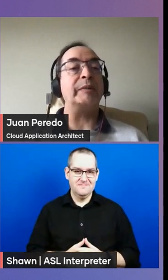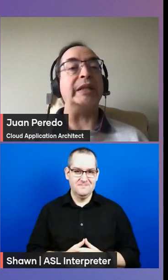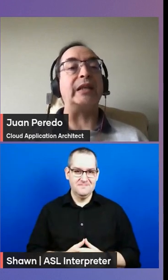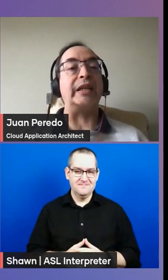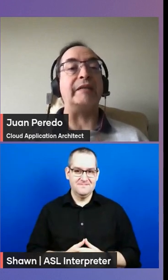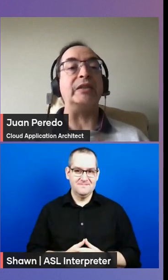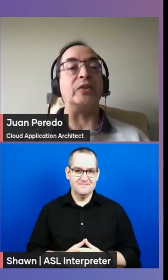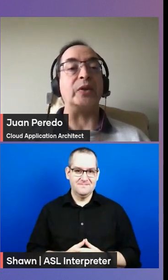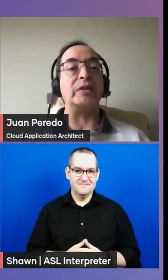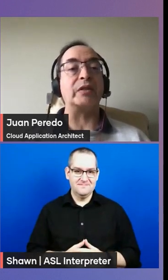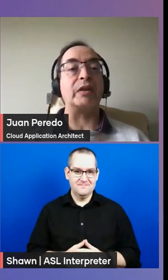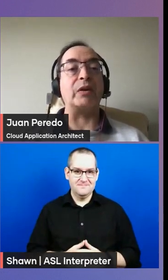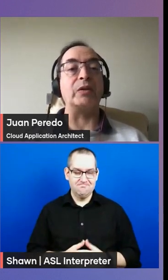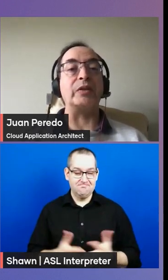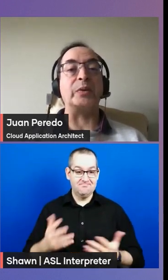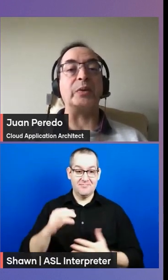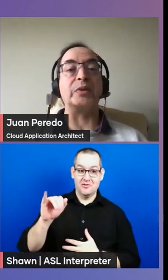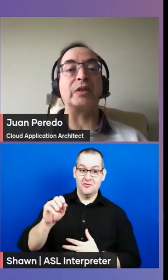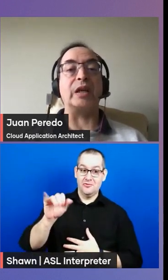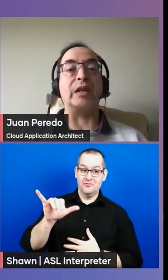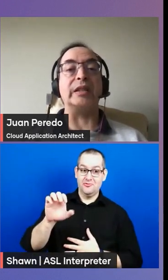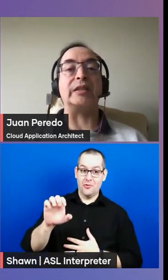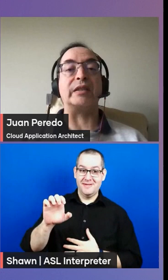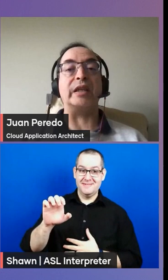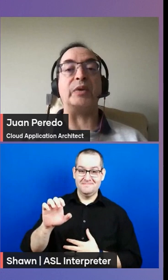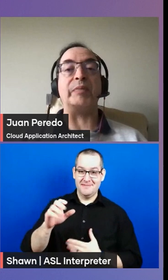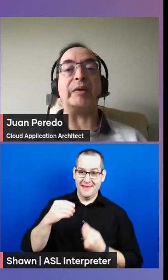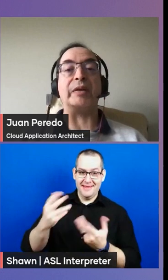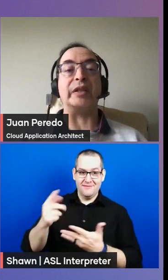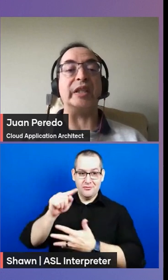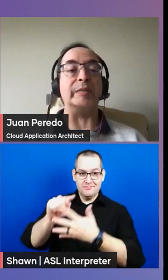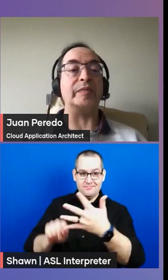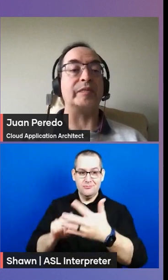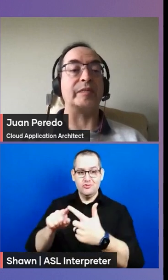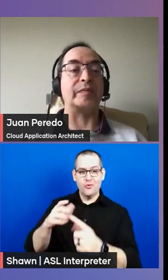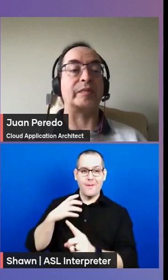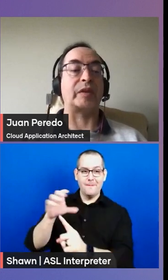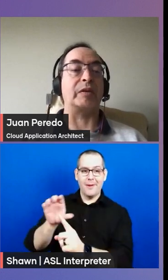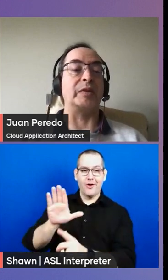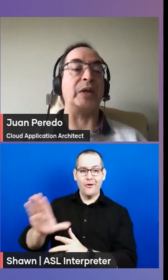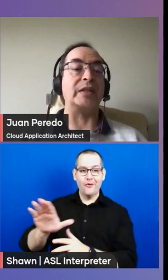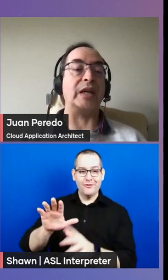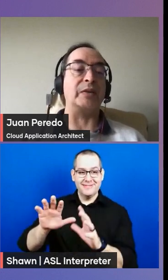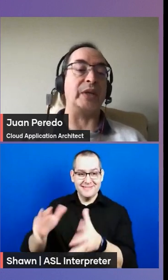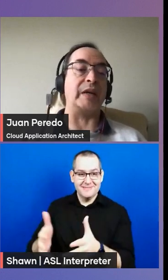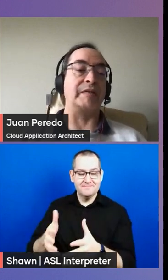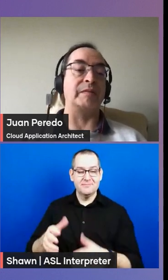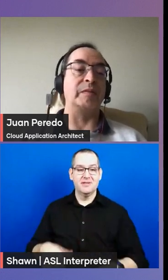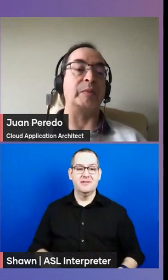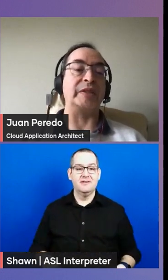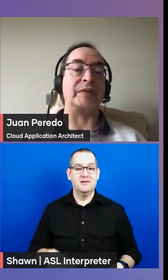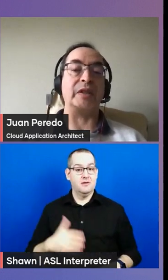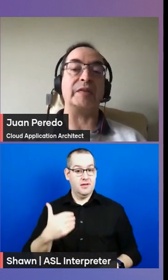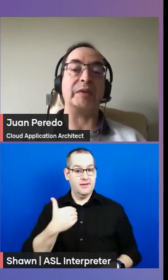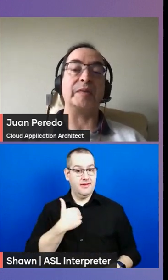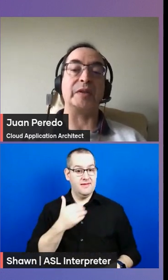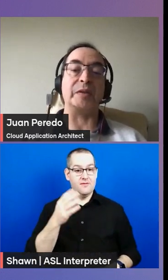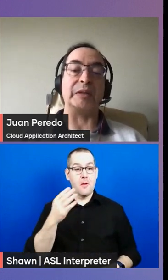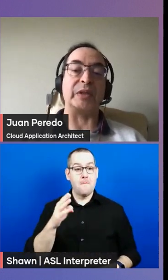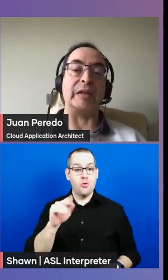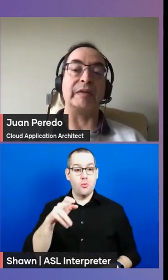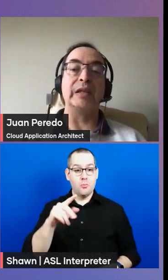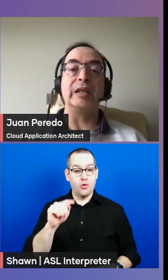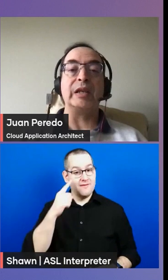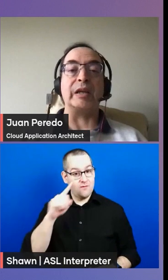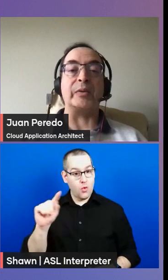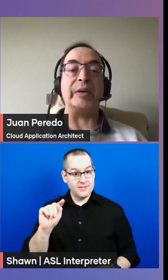So we basically given Joyce all the tools necessary to empower her team. On the one side, we have blueprints for Terraform. On the other one,